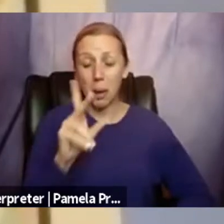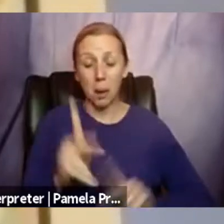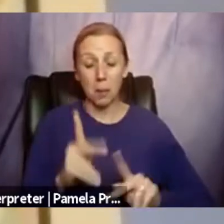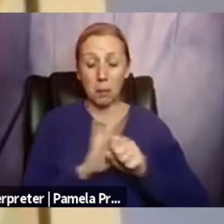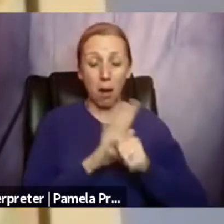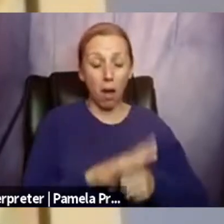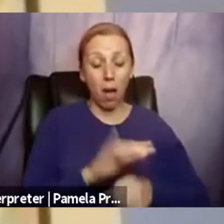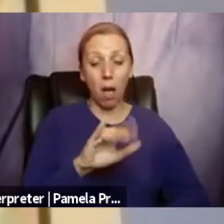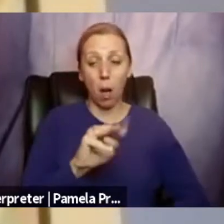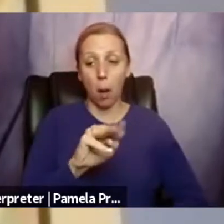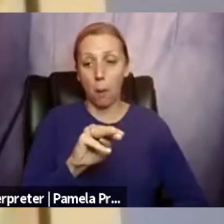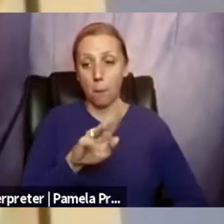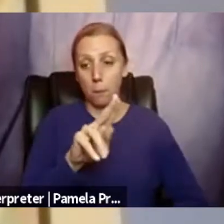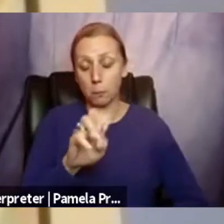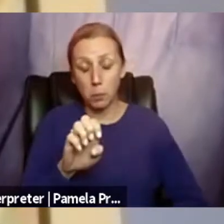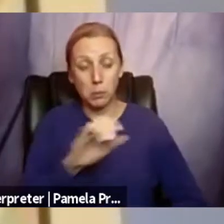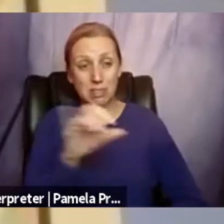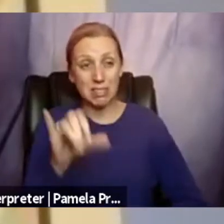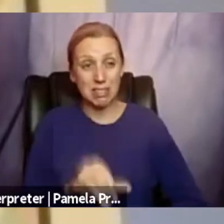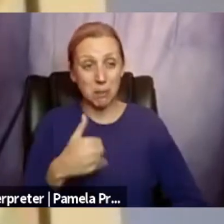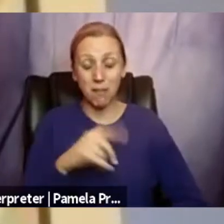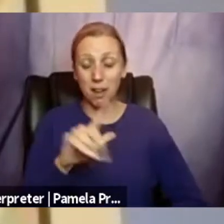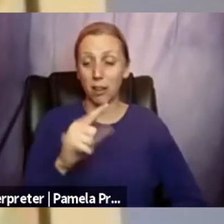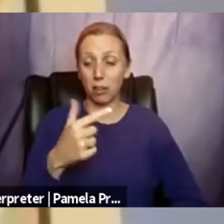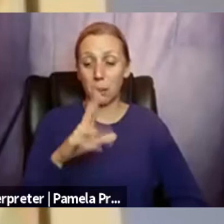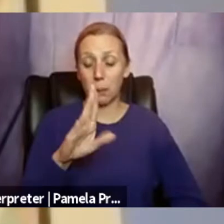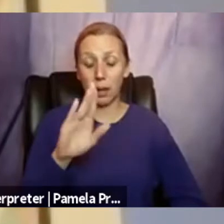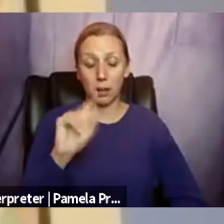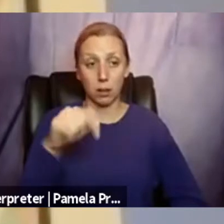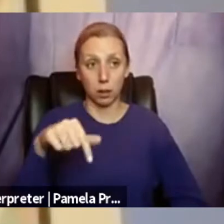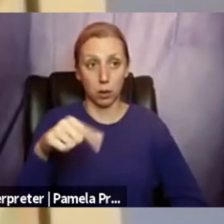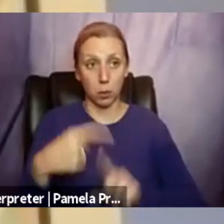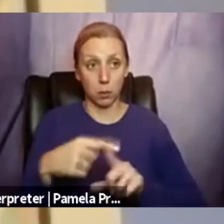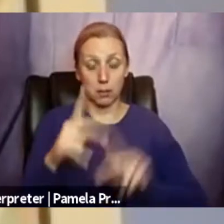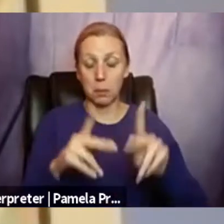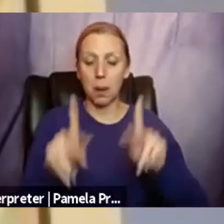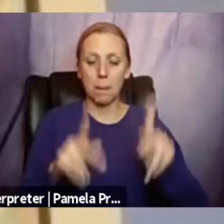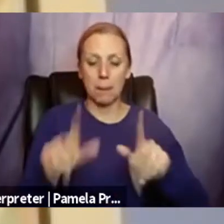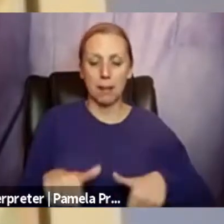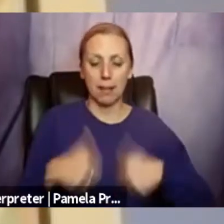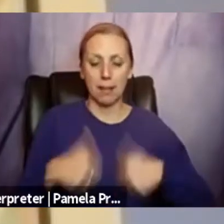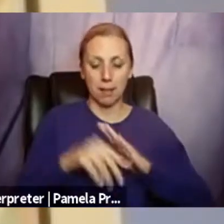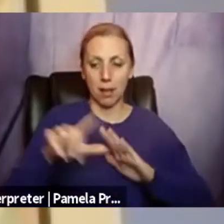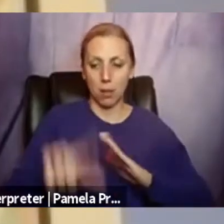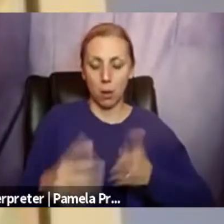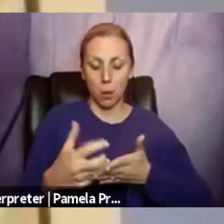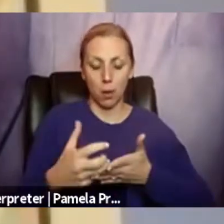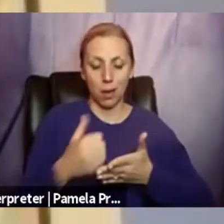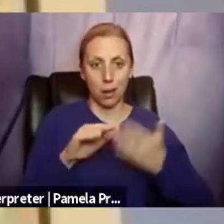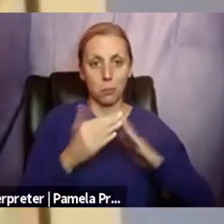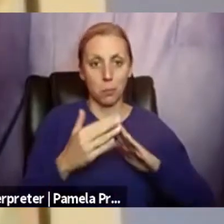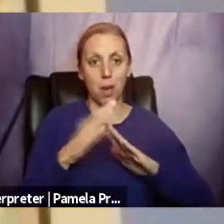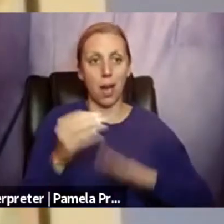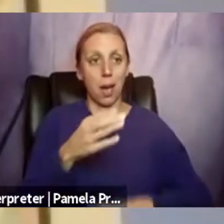people, LGBTQ plus people, and people living in low income communities and poverty impacted by